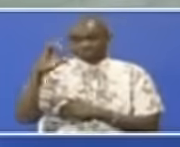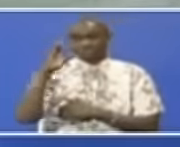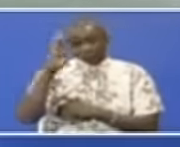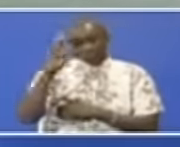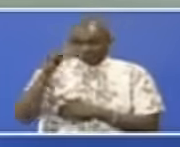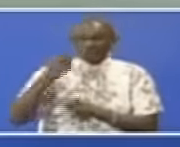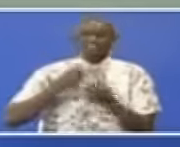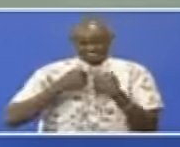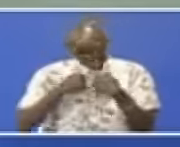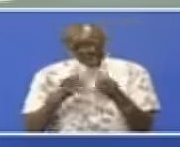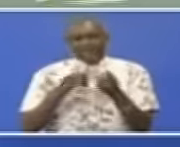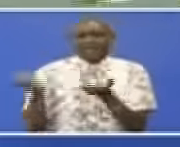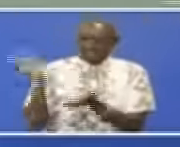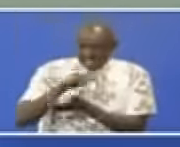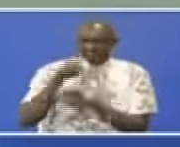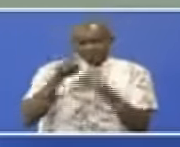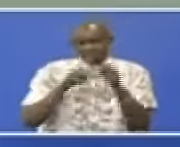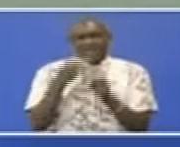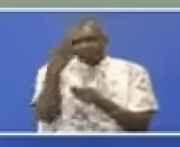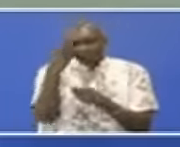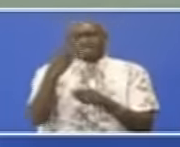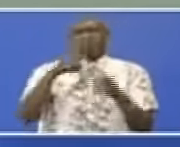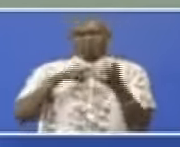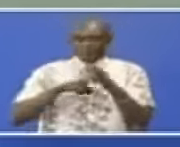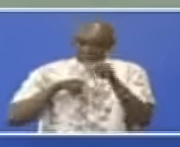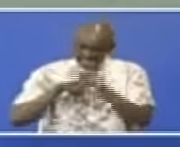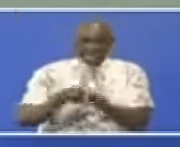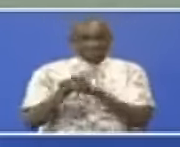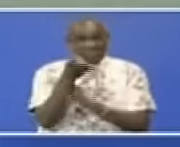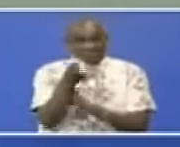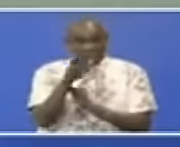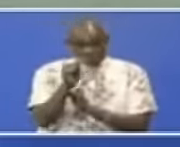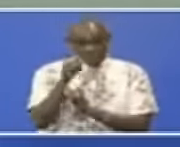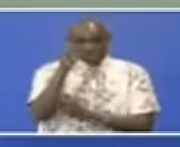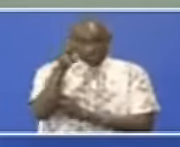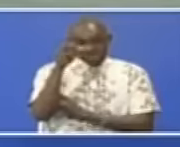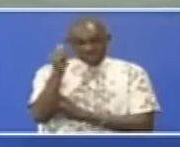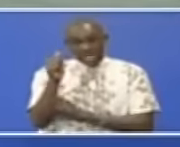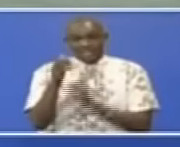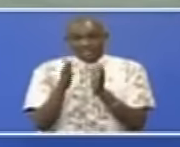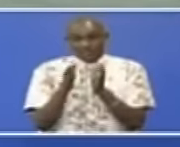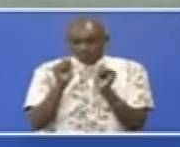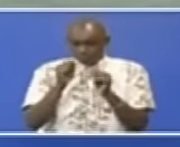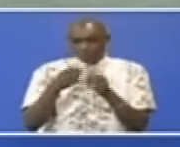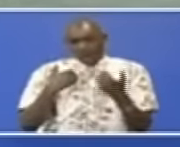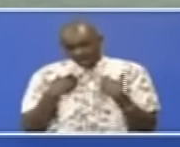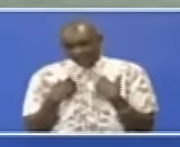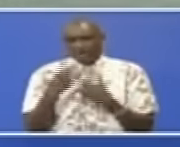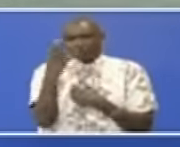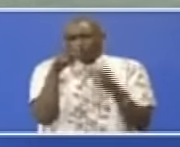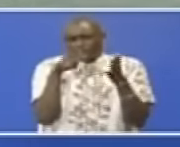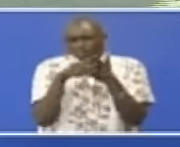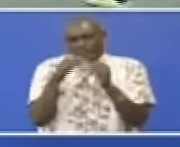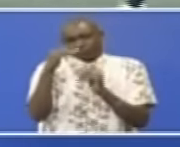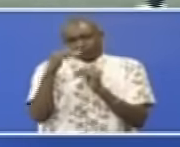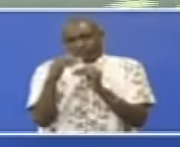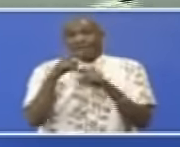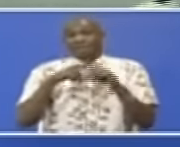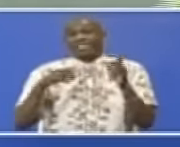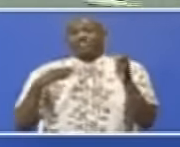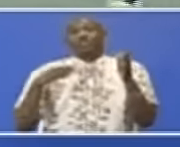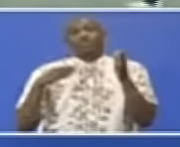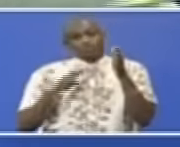sensational comeback as they registered three quick tries and two conversions from Issa Otieno to reduce the deficit to just 4 points. But Top